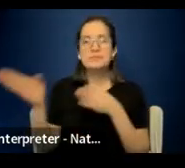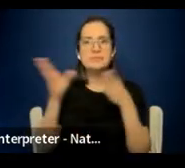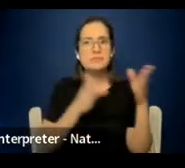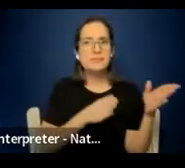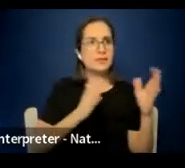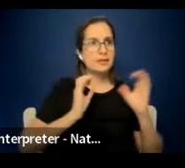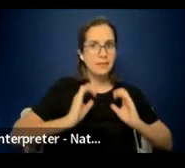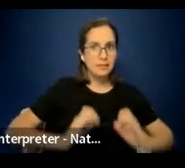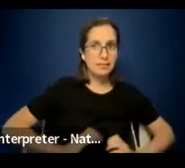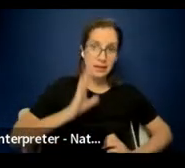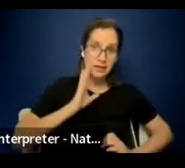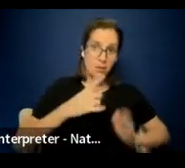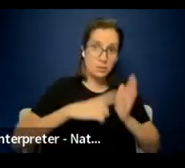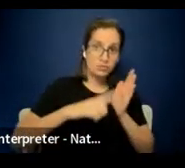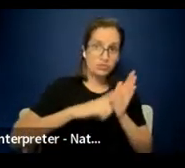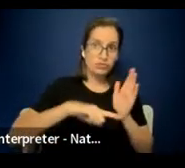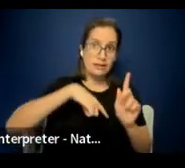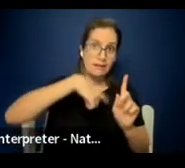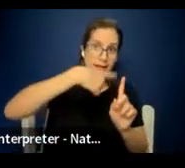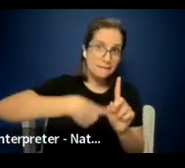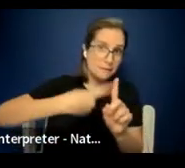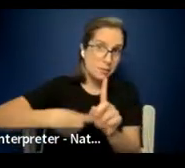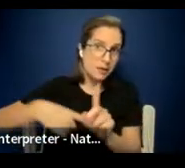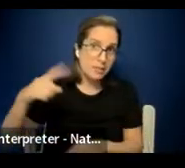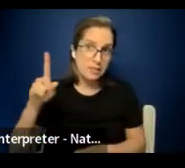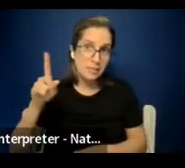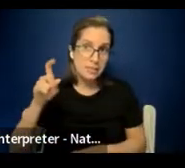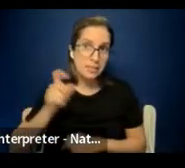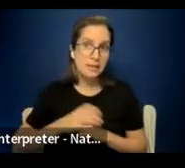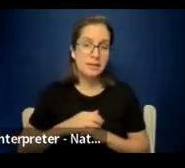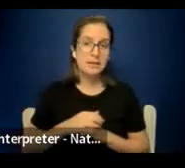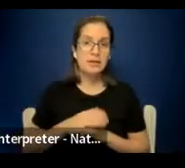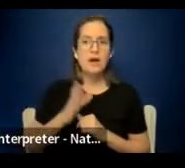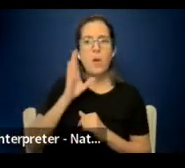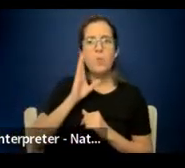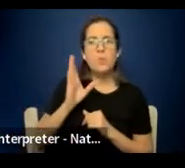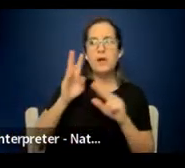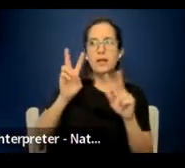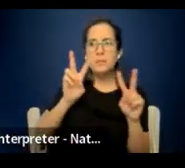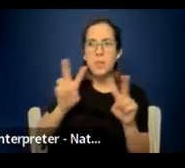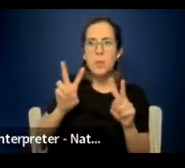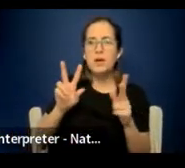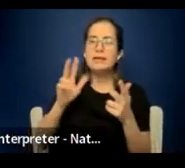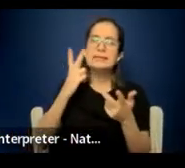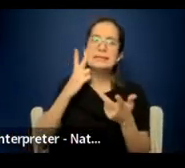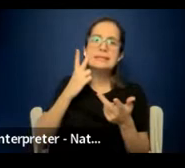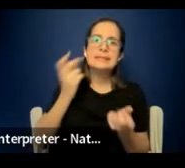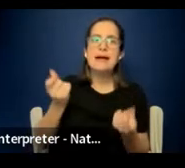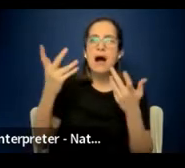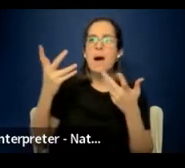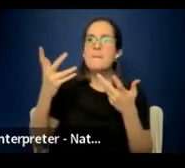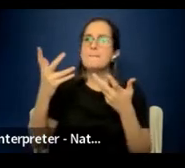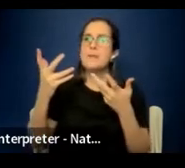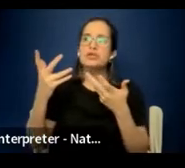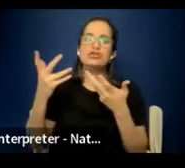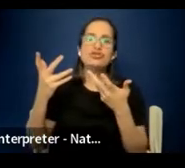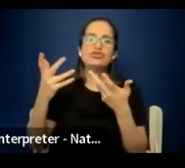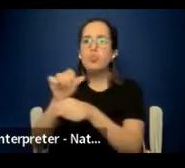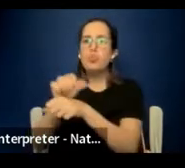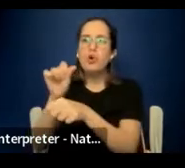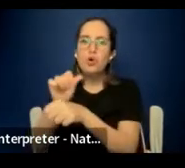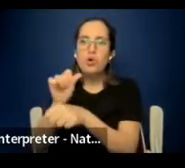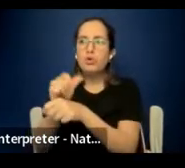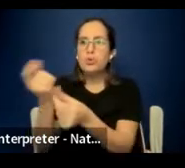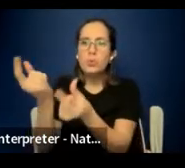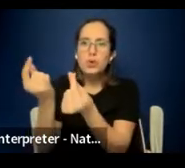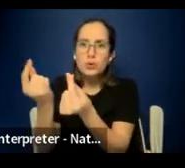many packages we were able to distribute based on, you know, just bringing in volunteers to kind of do food packing? But thinking